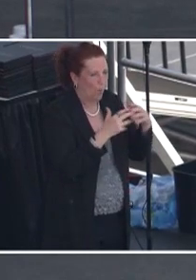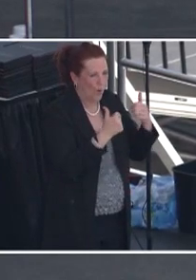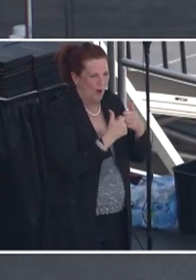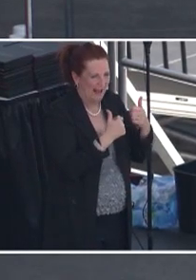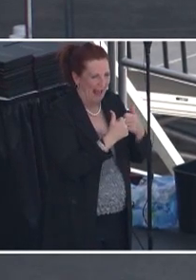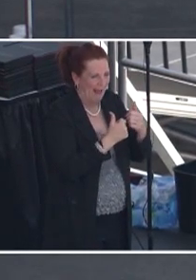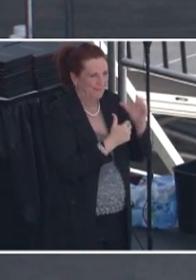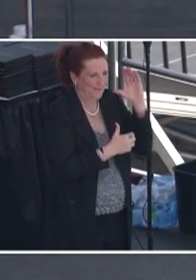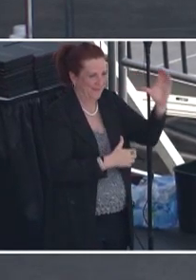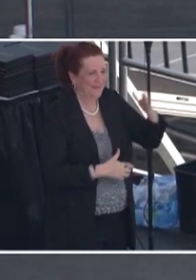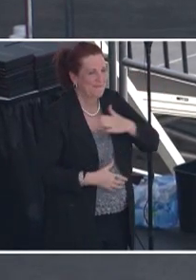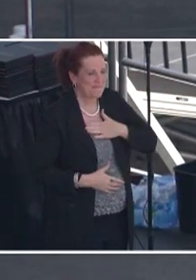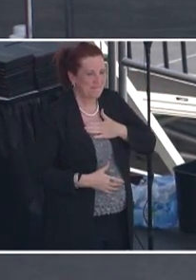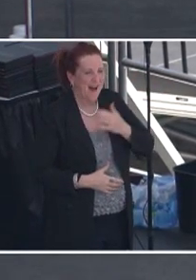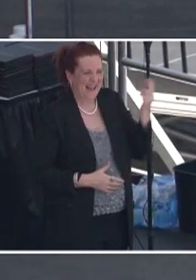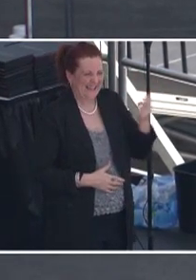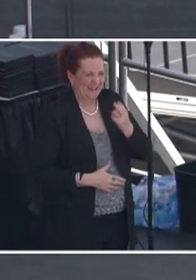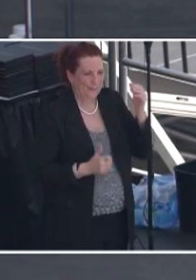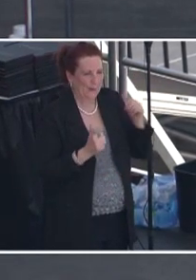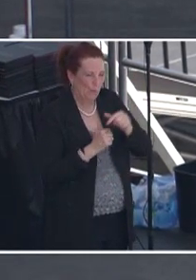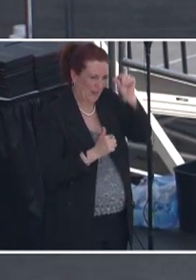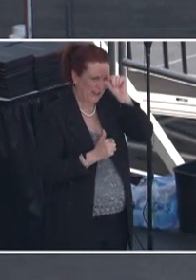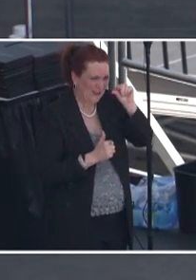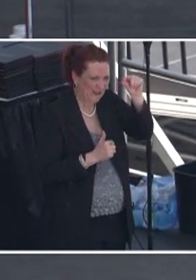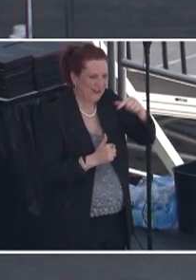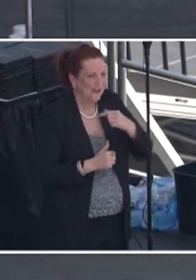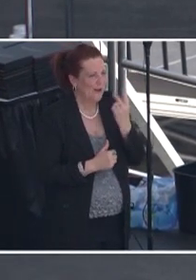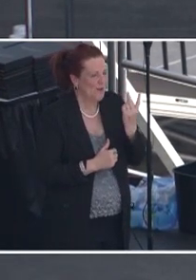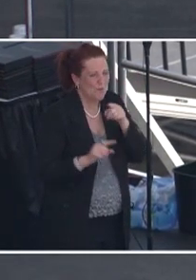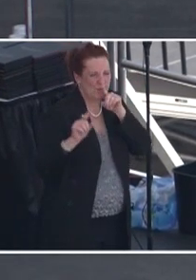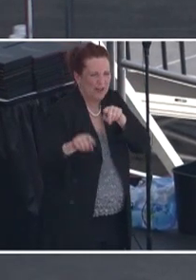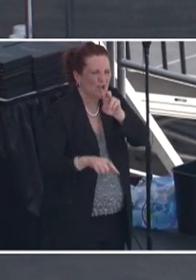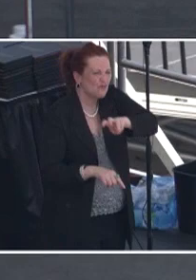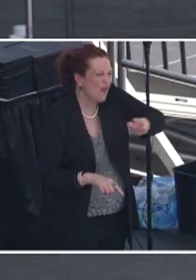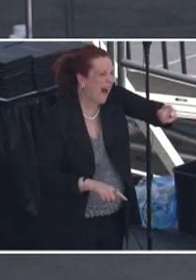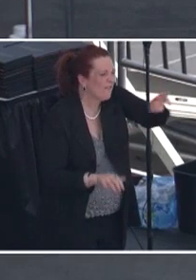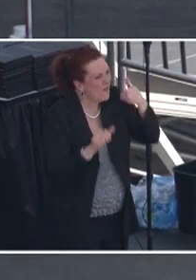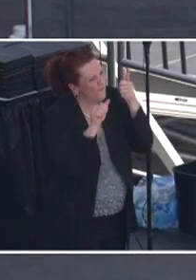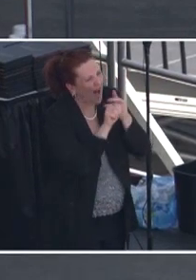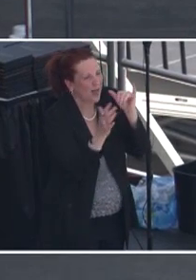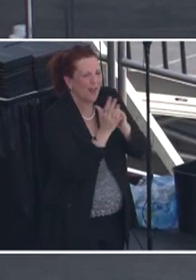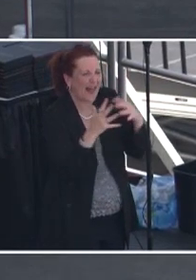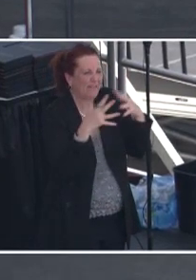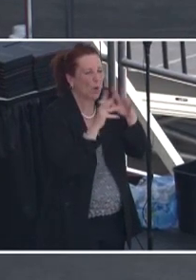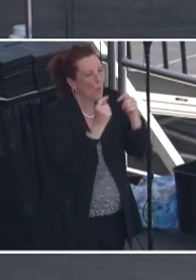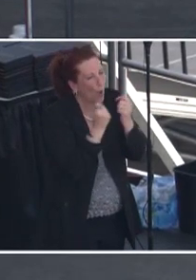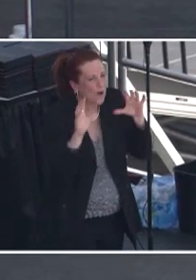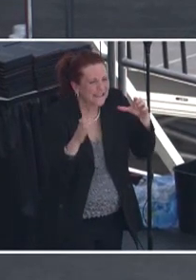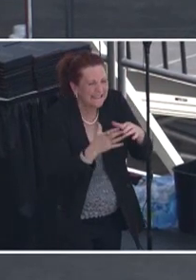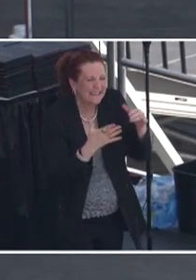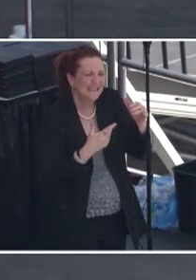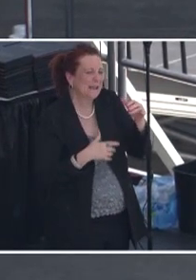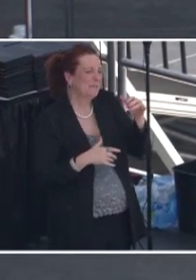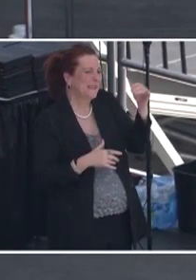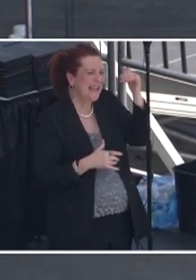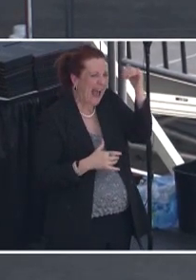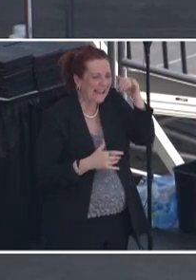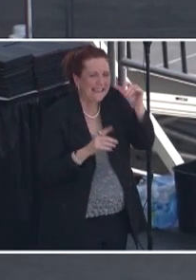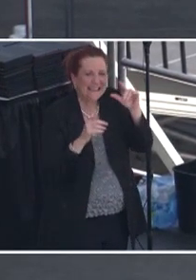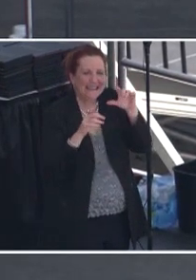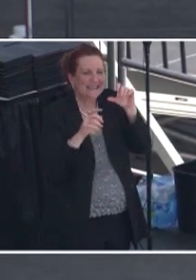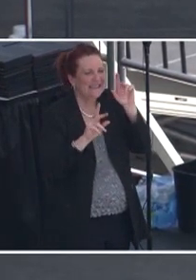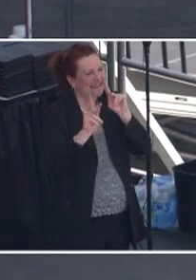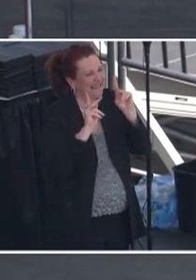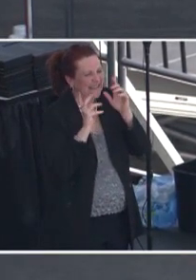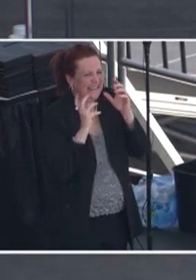Giants. My husband and I traveled to Yale Bowl, Shea Stadium, Yankee Stadium. We were there at